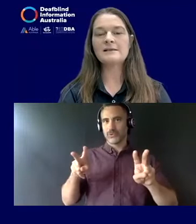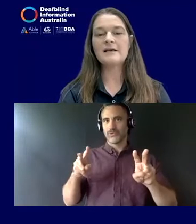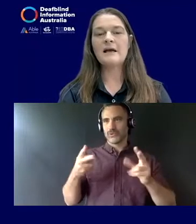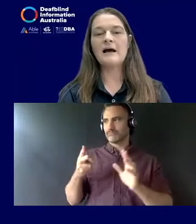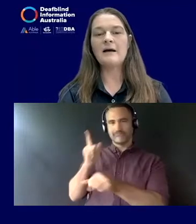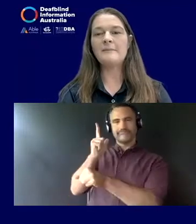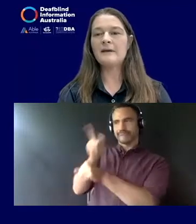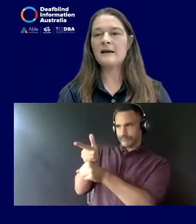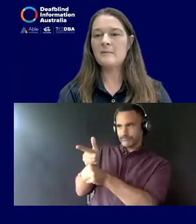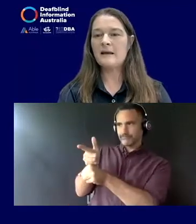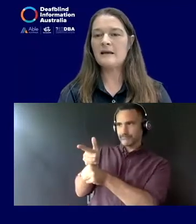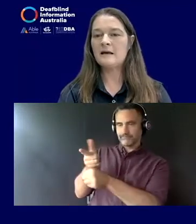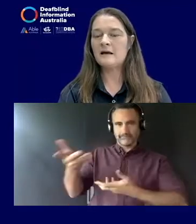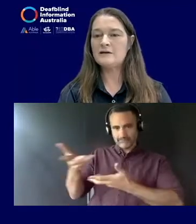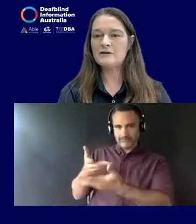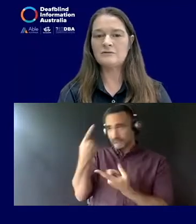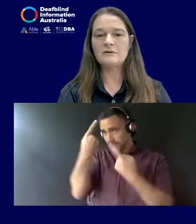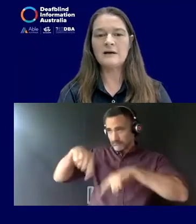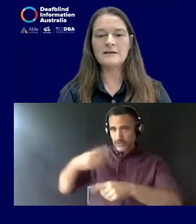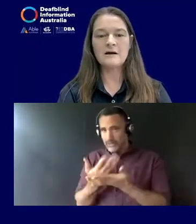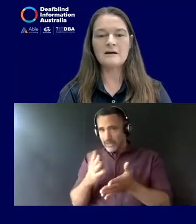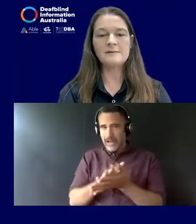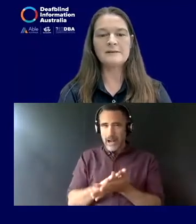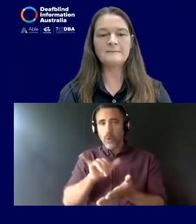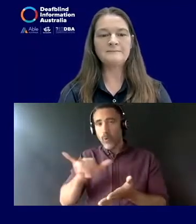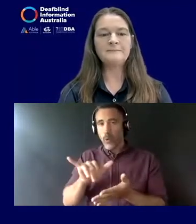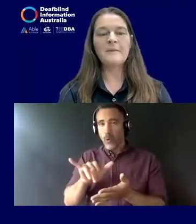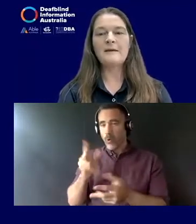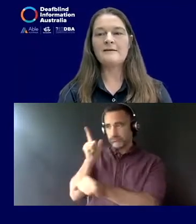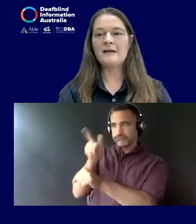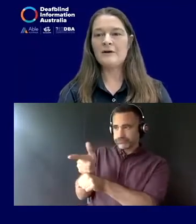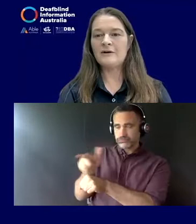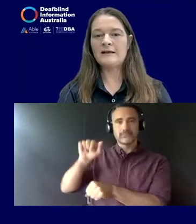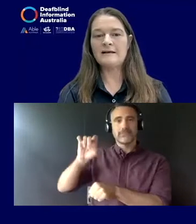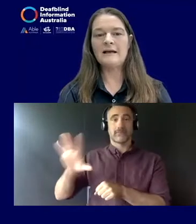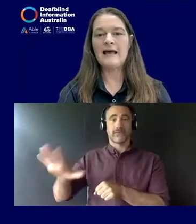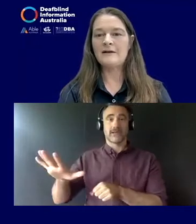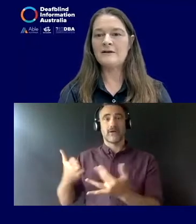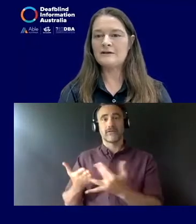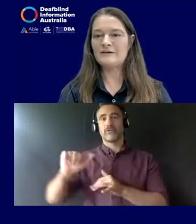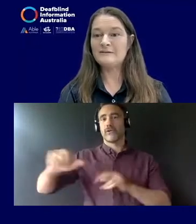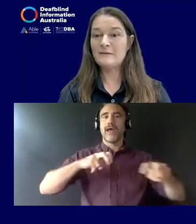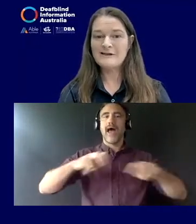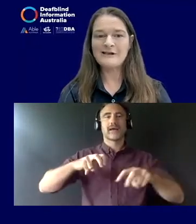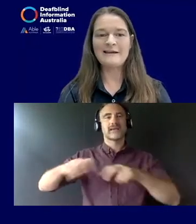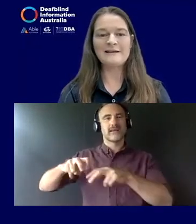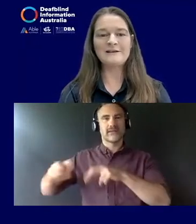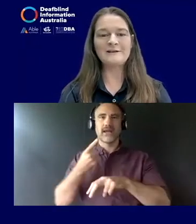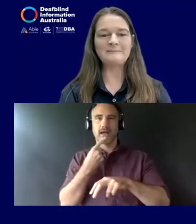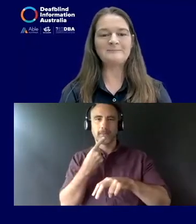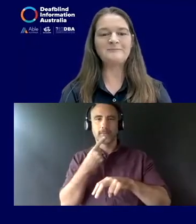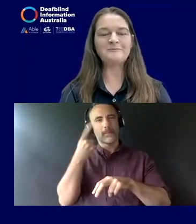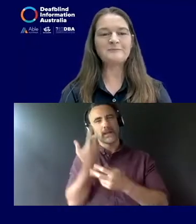tasks can be unusual at times. And the video can allow you to appreciate